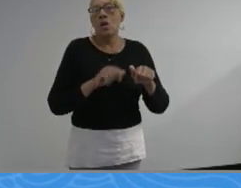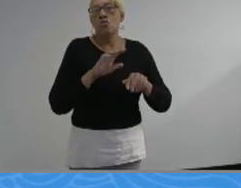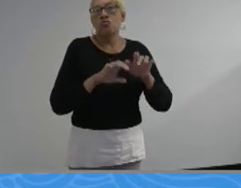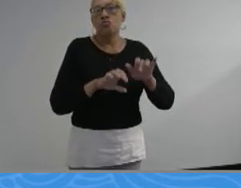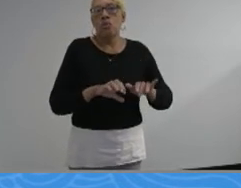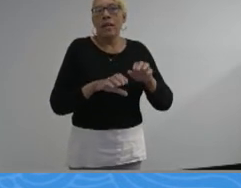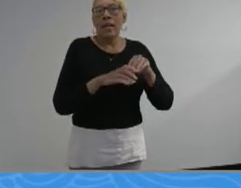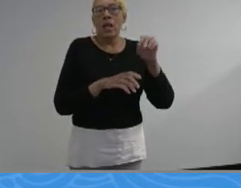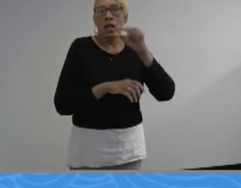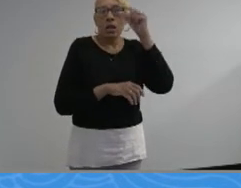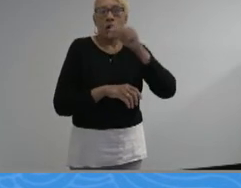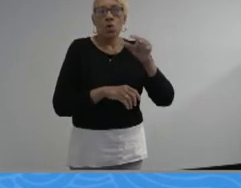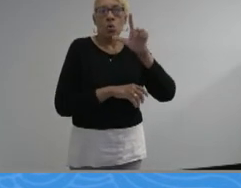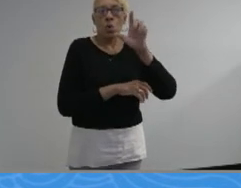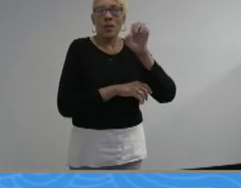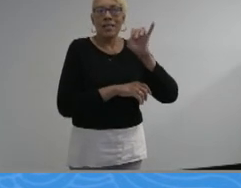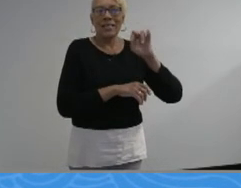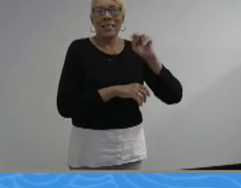should be in the chat.